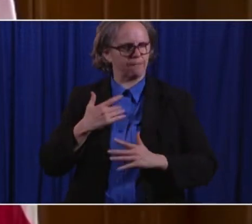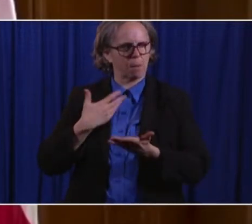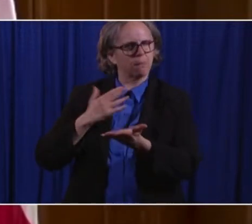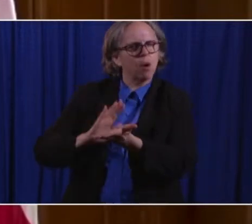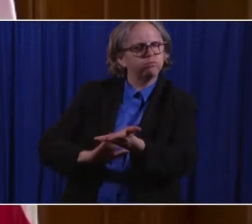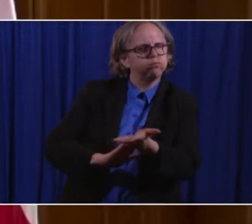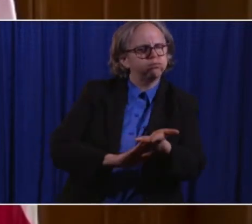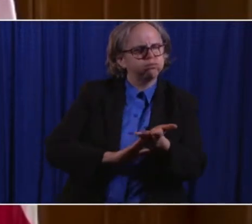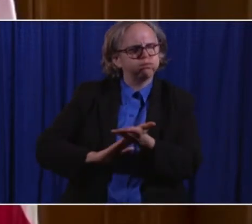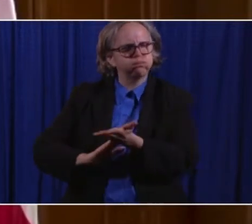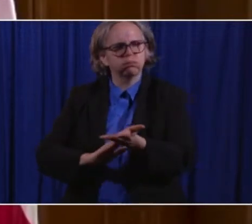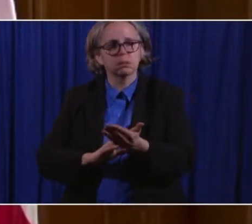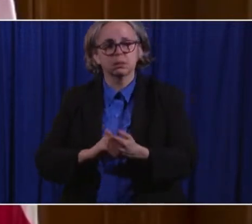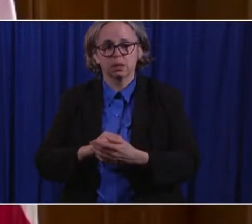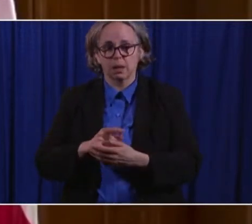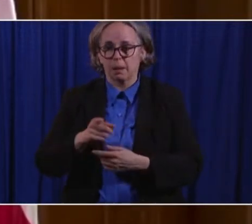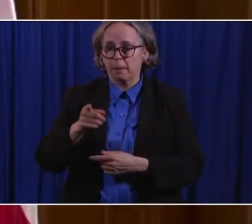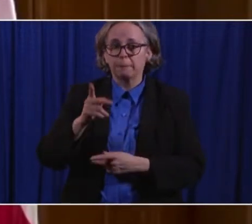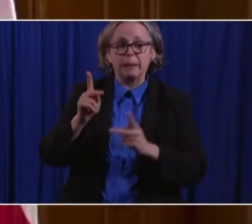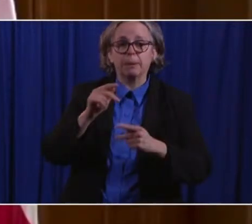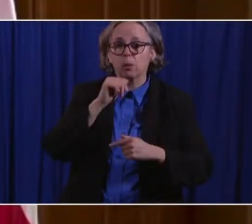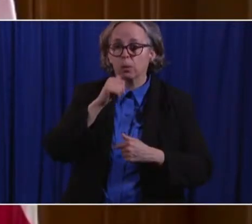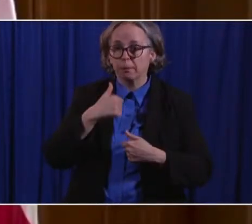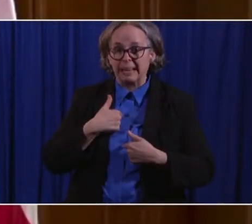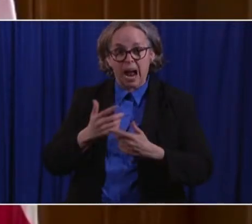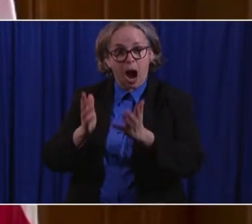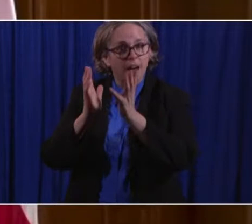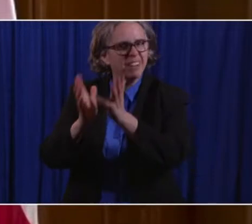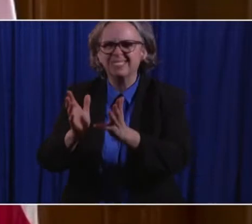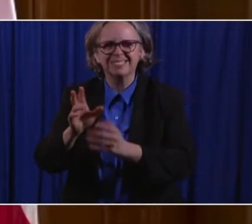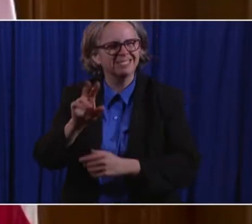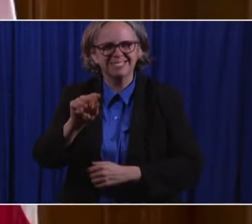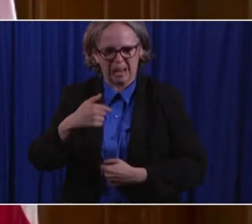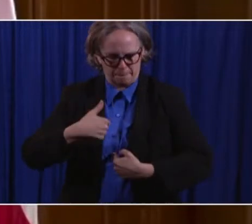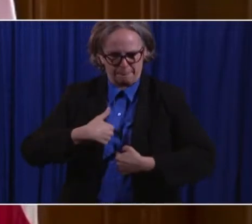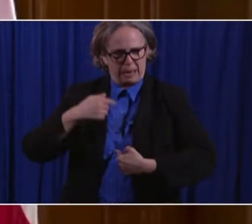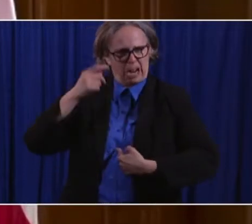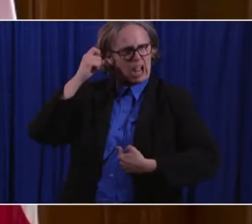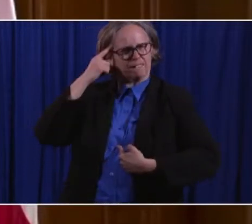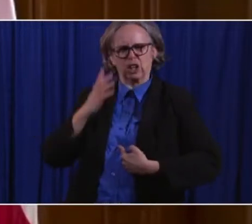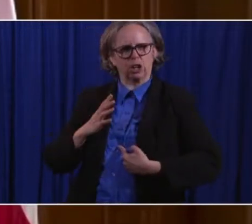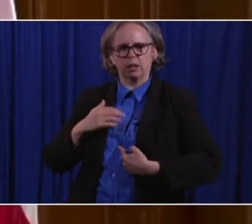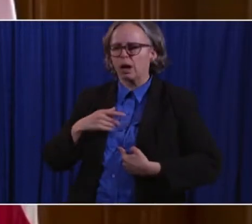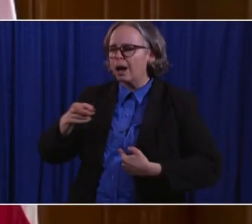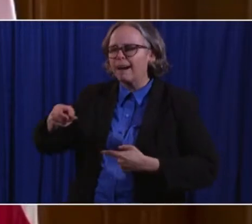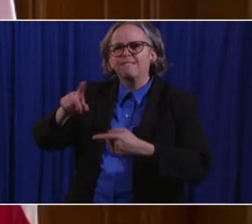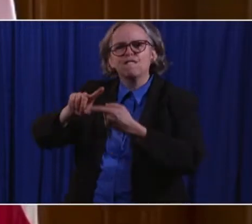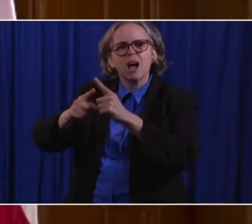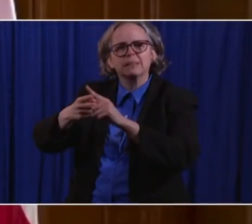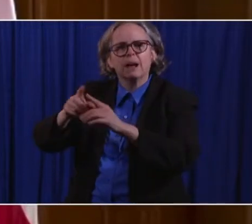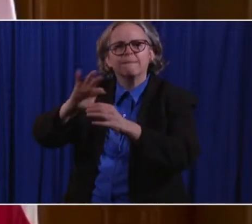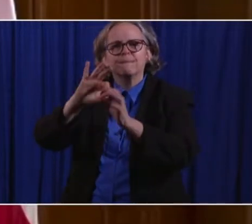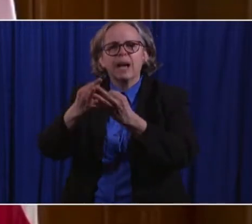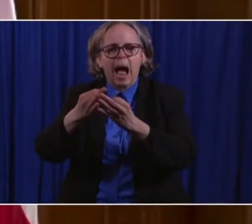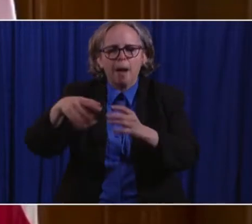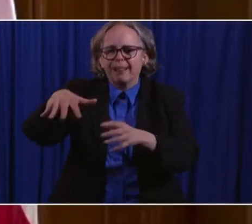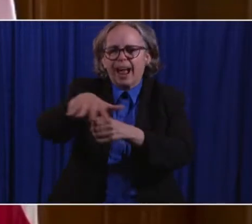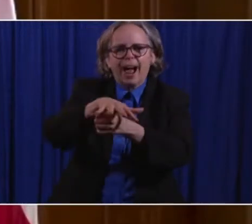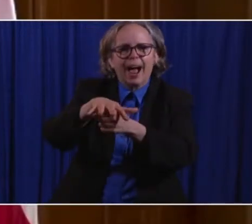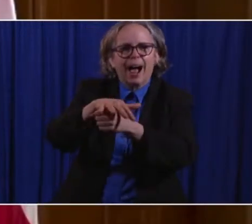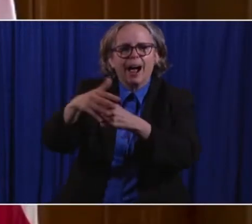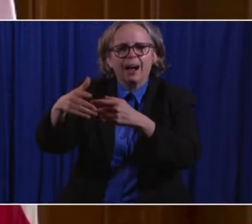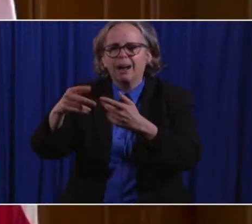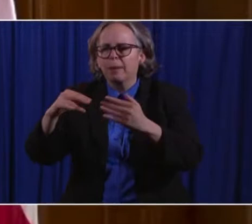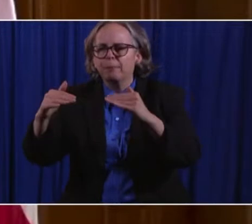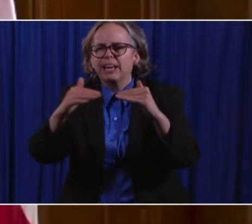persuader is your family, your close friends, what you see them doing. So I would